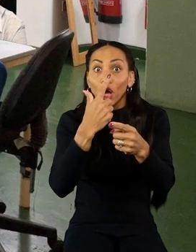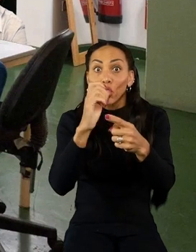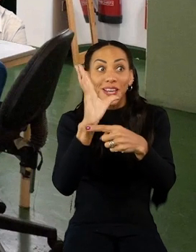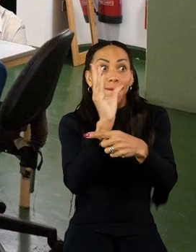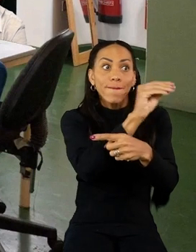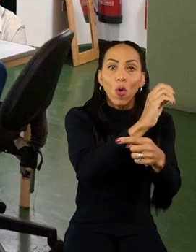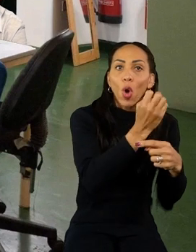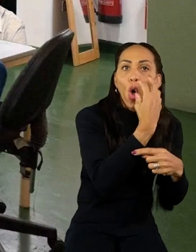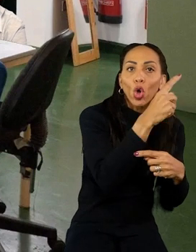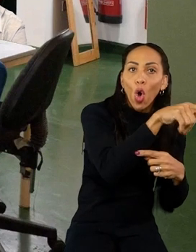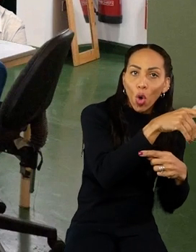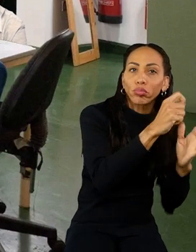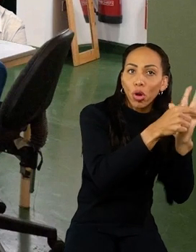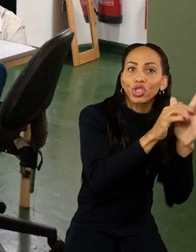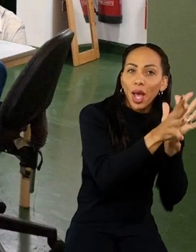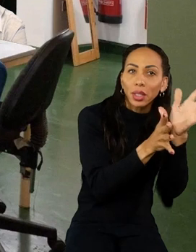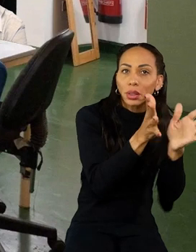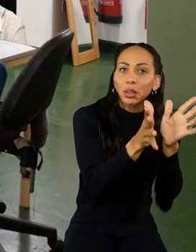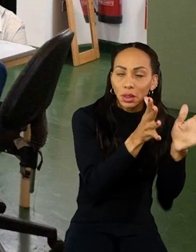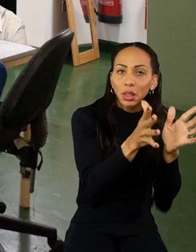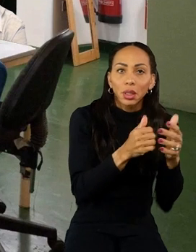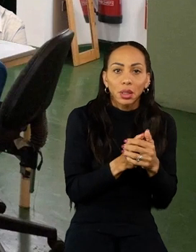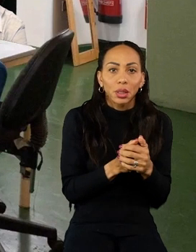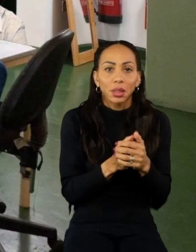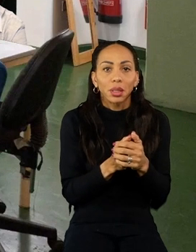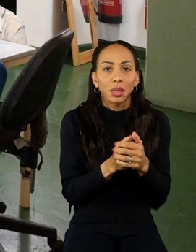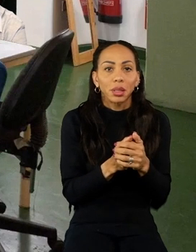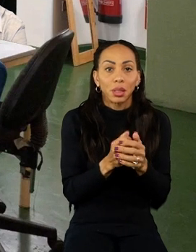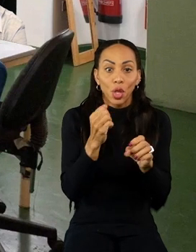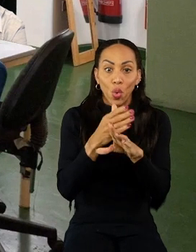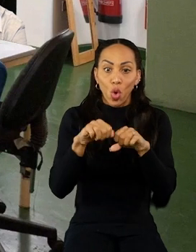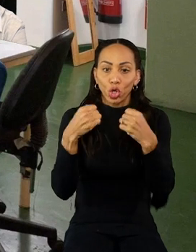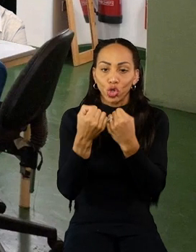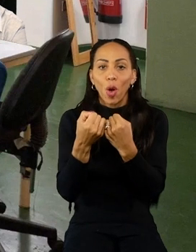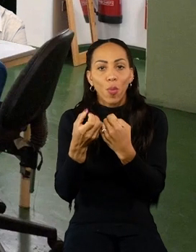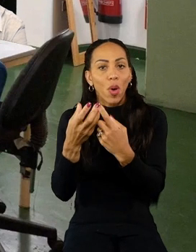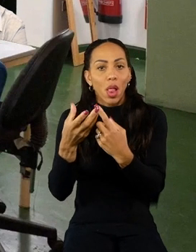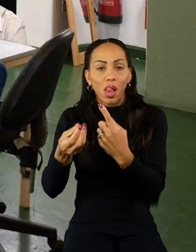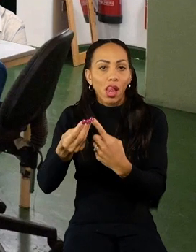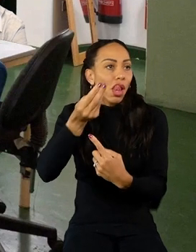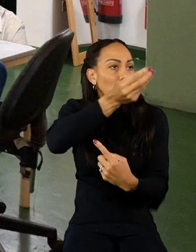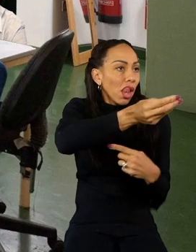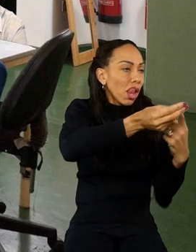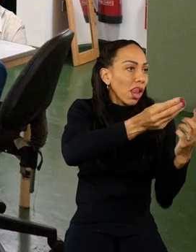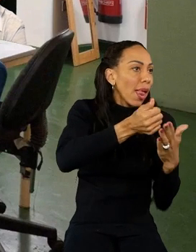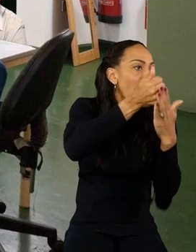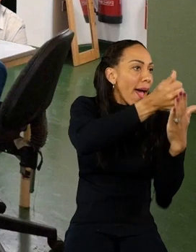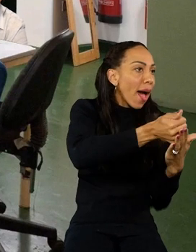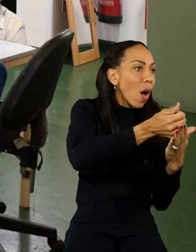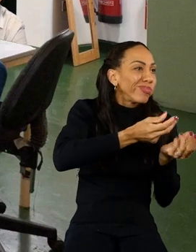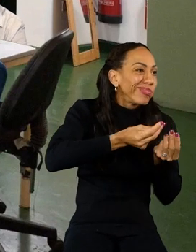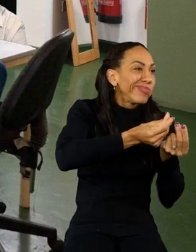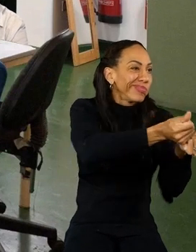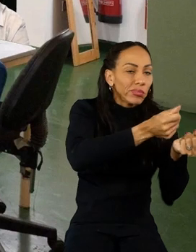and one working with one informing the other seems like a very good way to go, particularly with the kind of project in Nepal informing